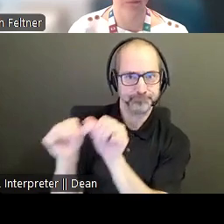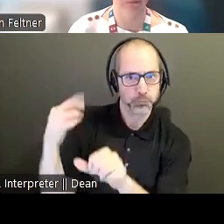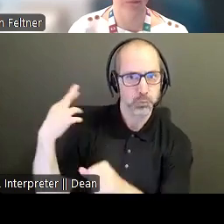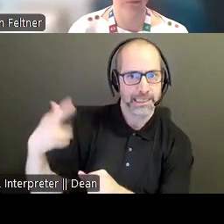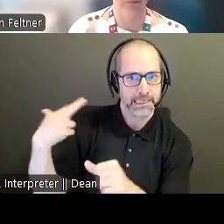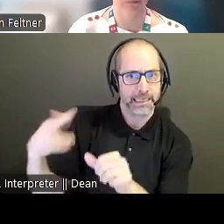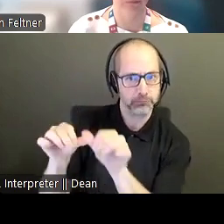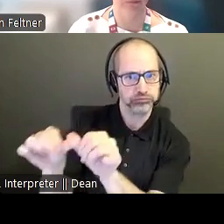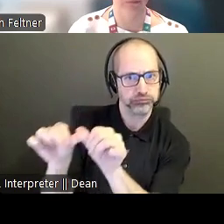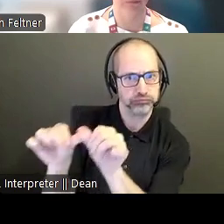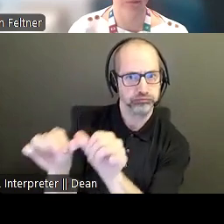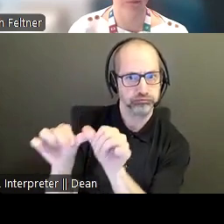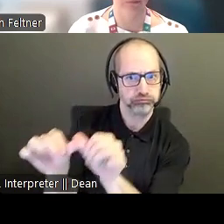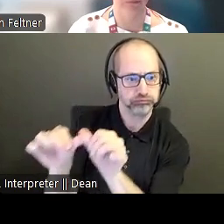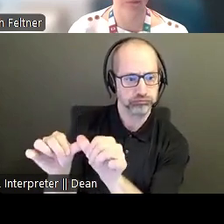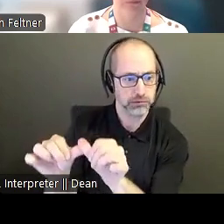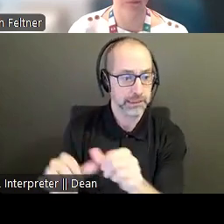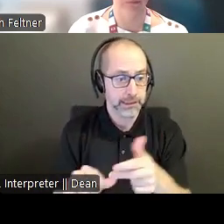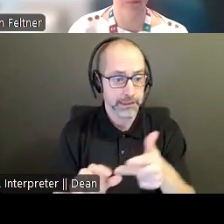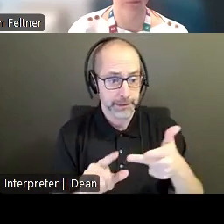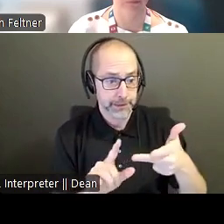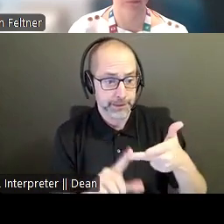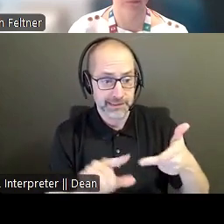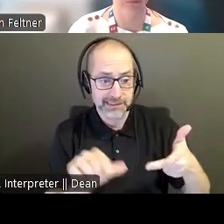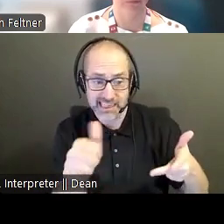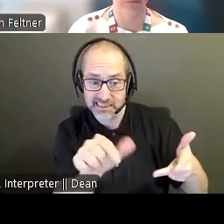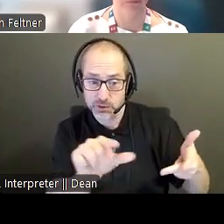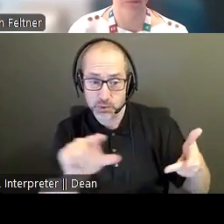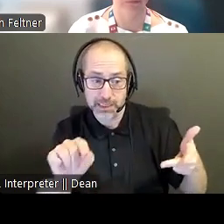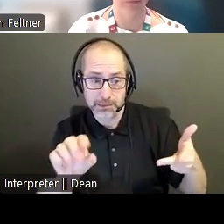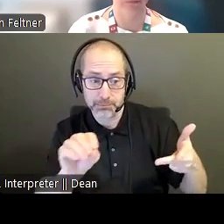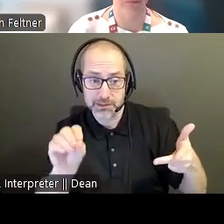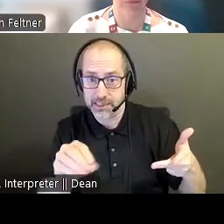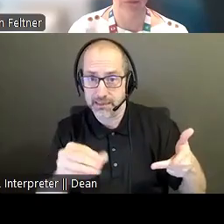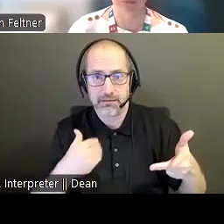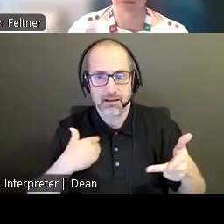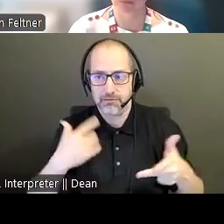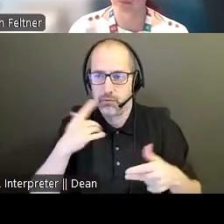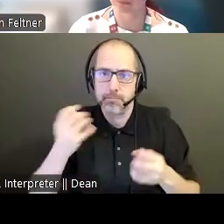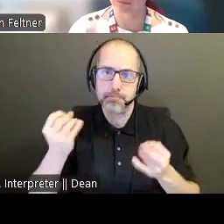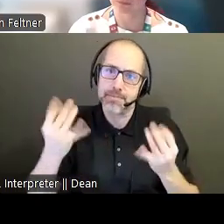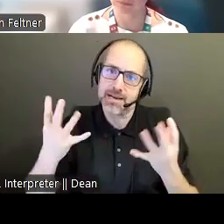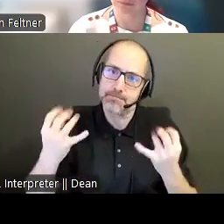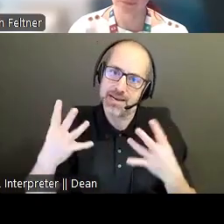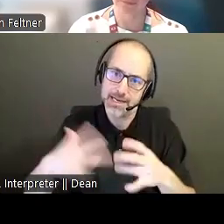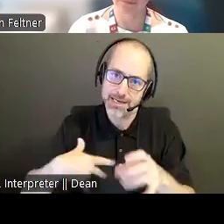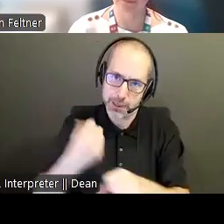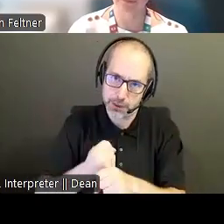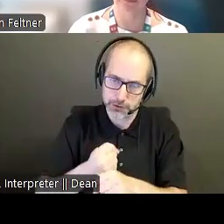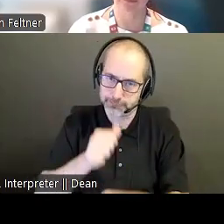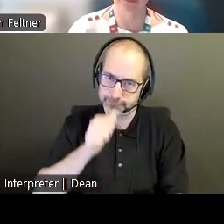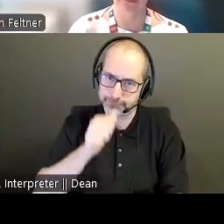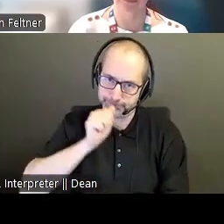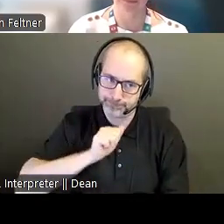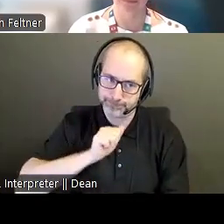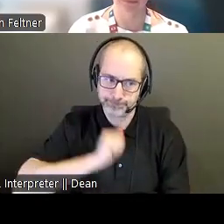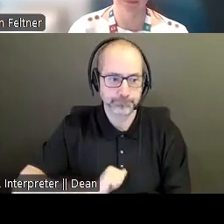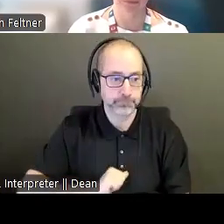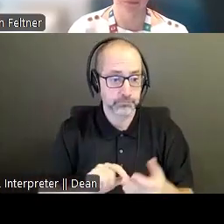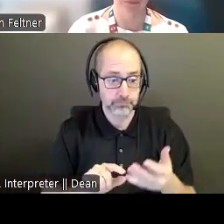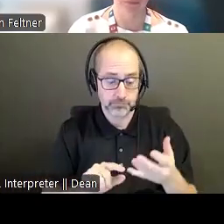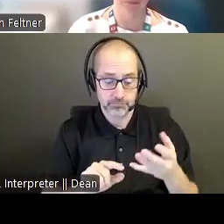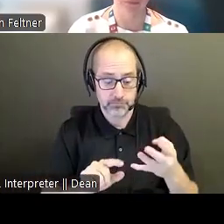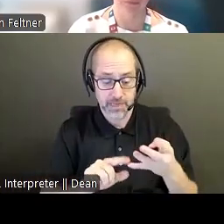adults experience this long term. So they're kind of living with tinnitus for many years. 90% of people